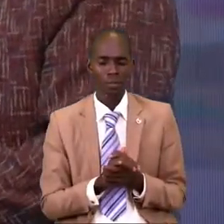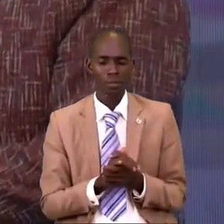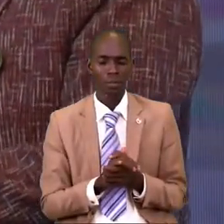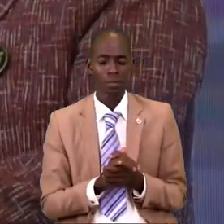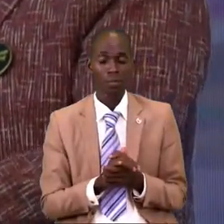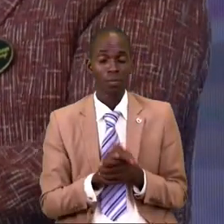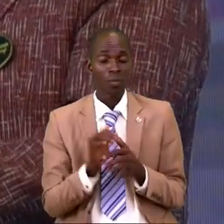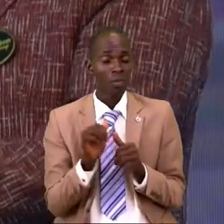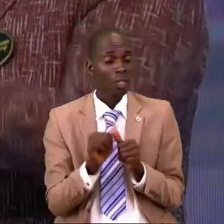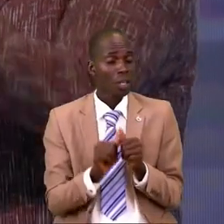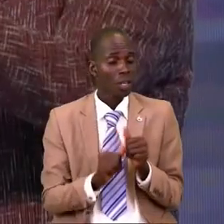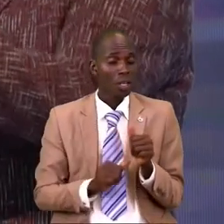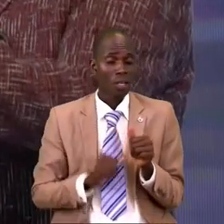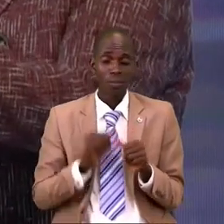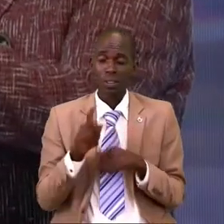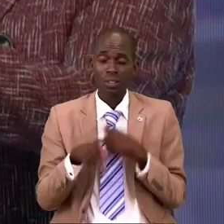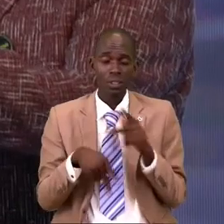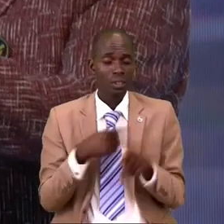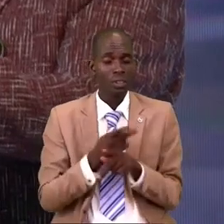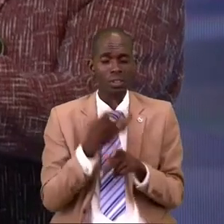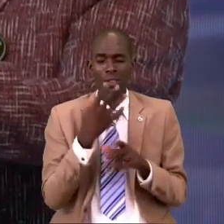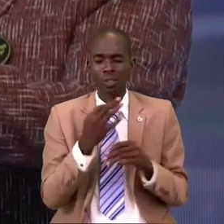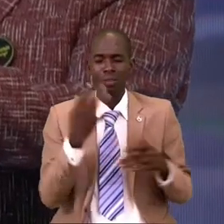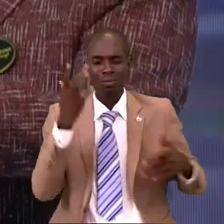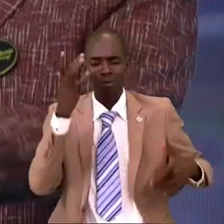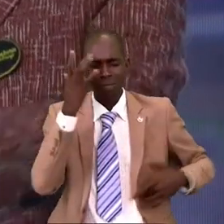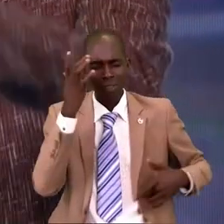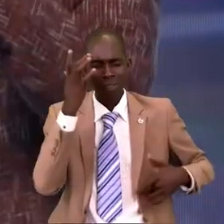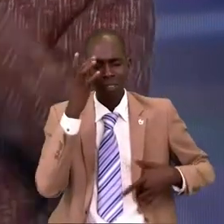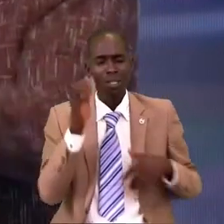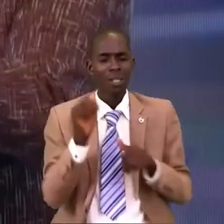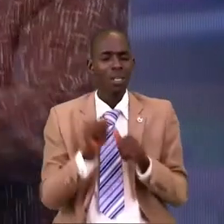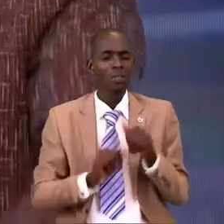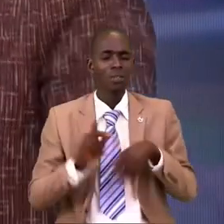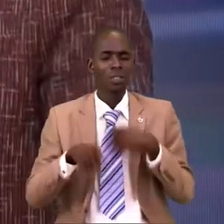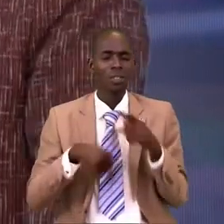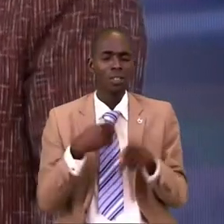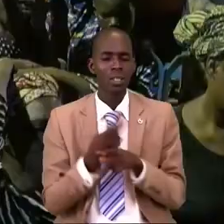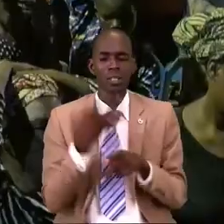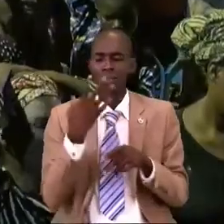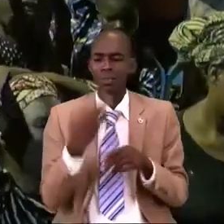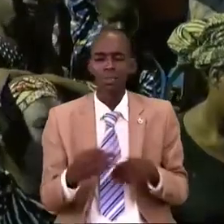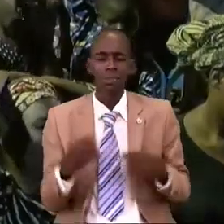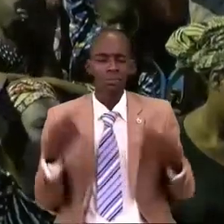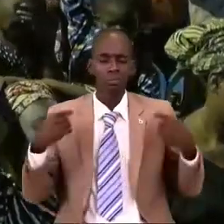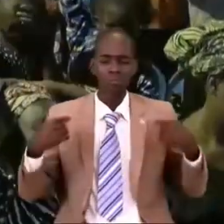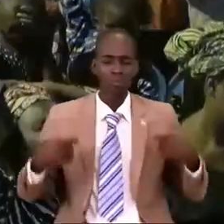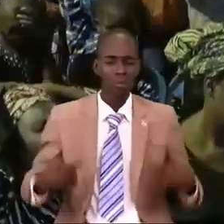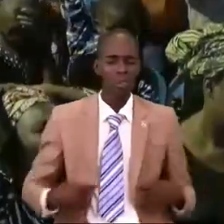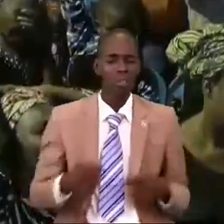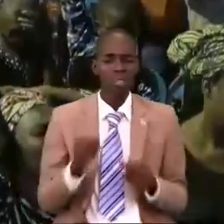of disease, take everything away tonight in Jesus' name.